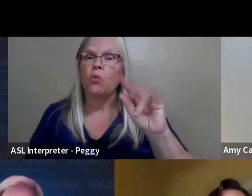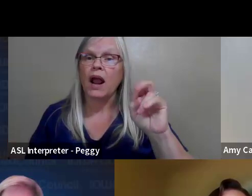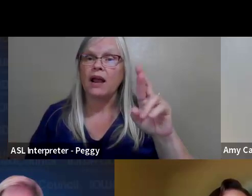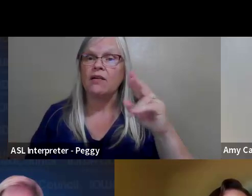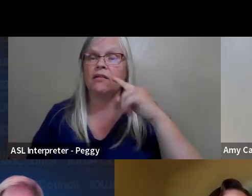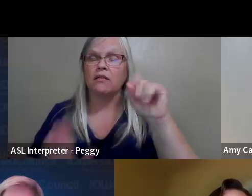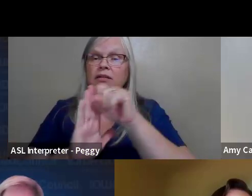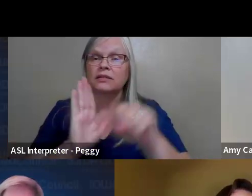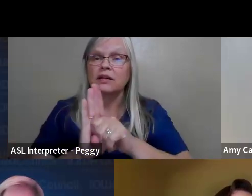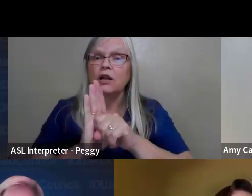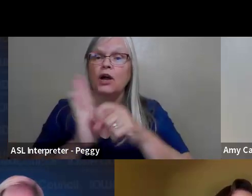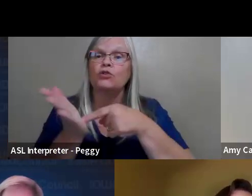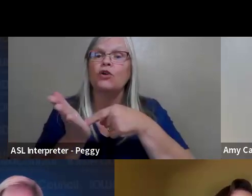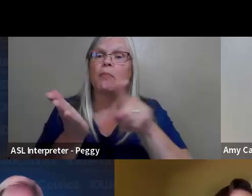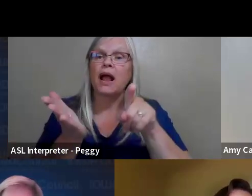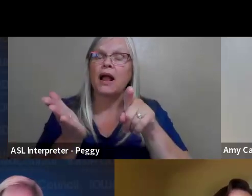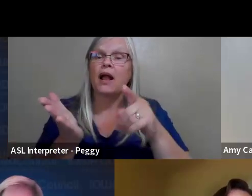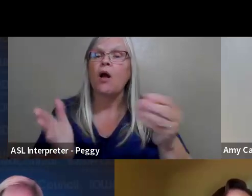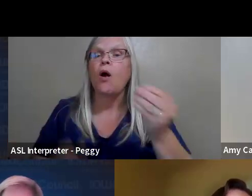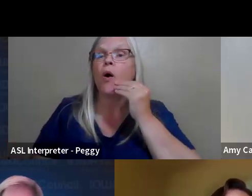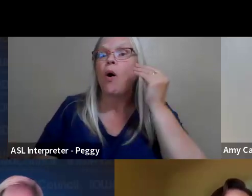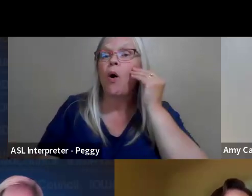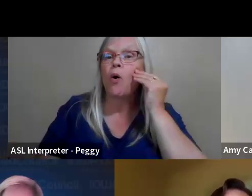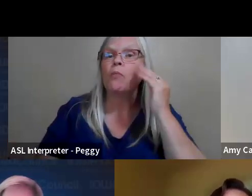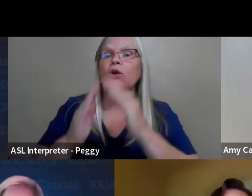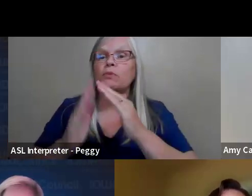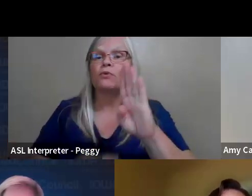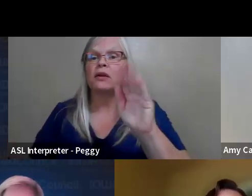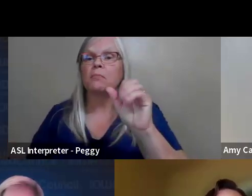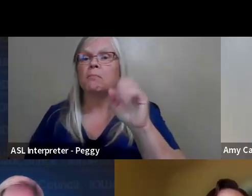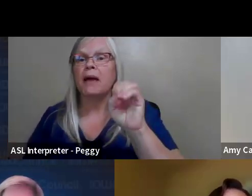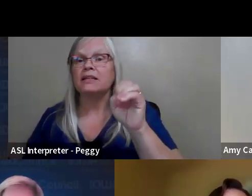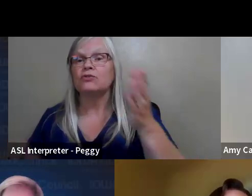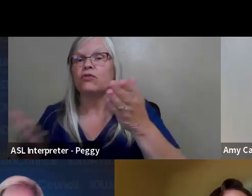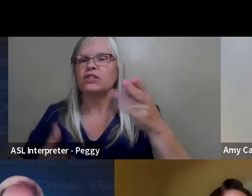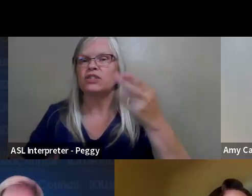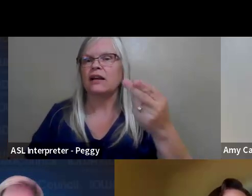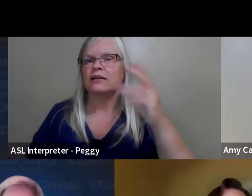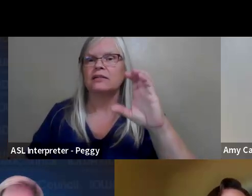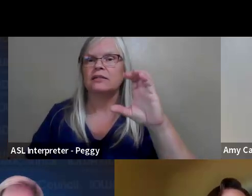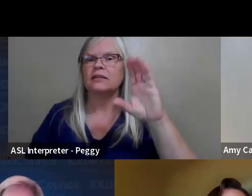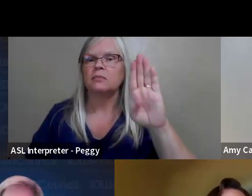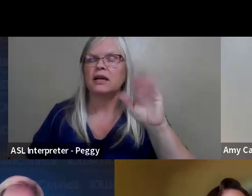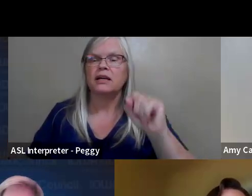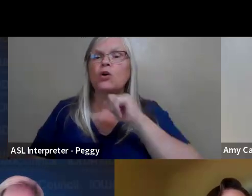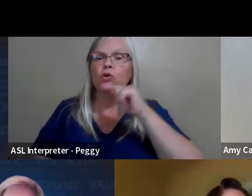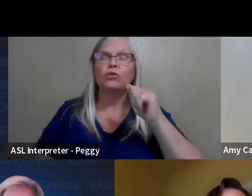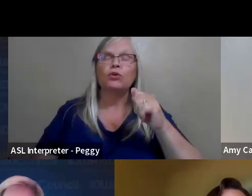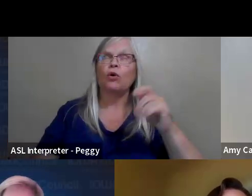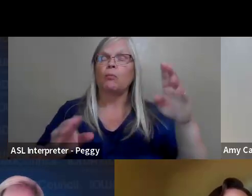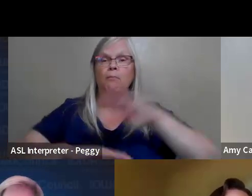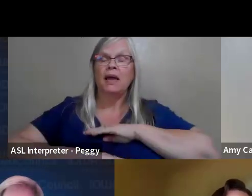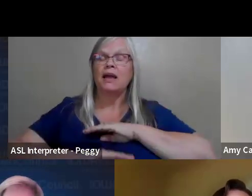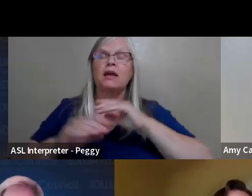states to pay for home and community-based services for people who do not meet the institutional level of care requirement,